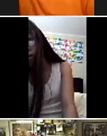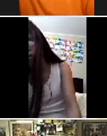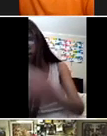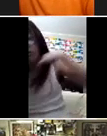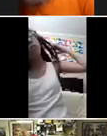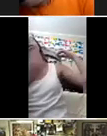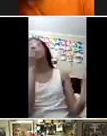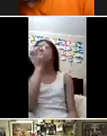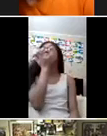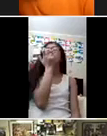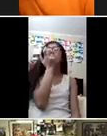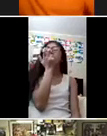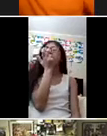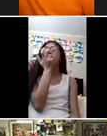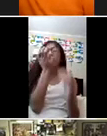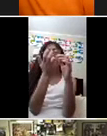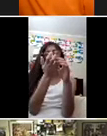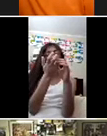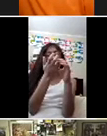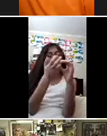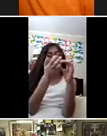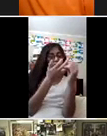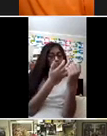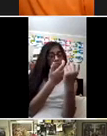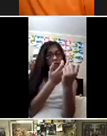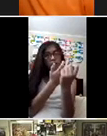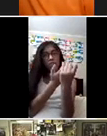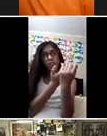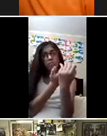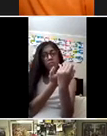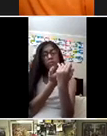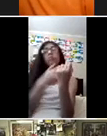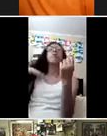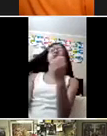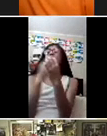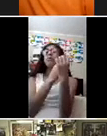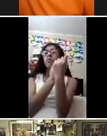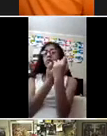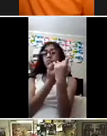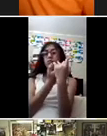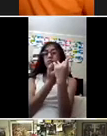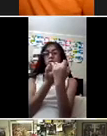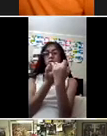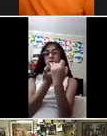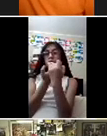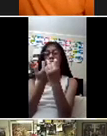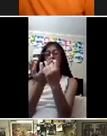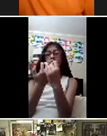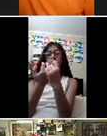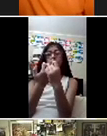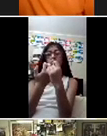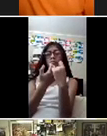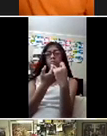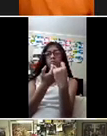So just be prepared to answer those questions. And I'm hoping through those questions that you